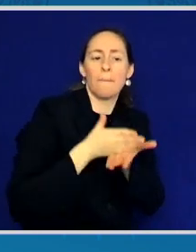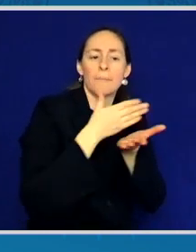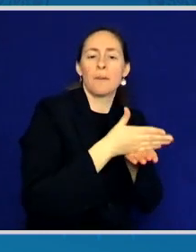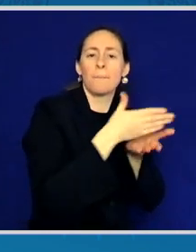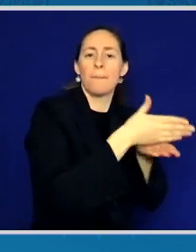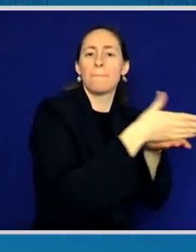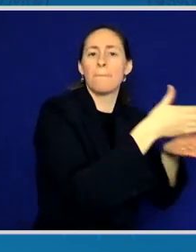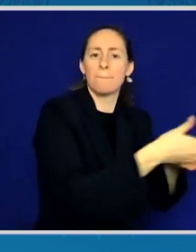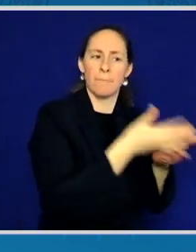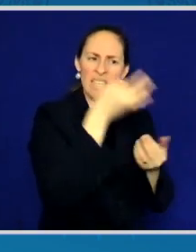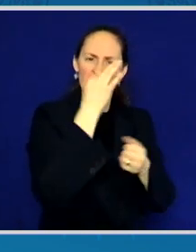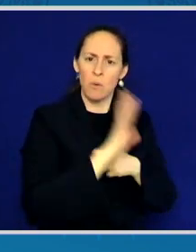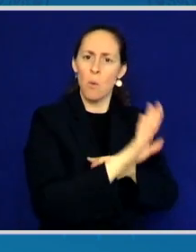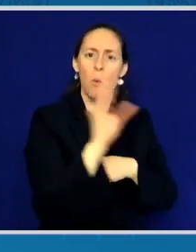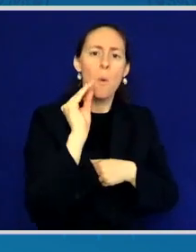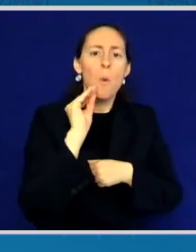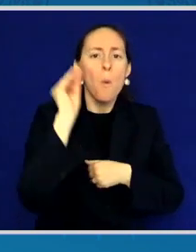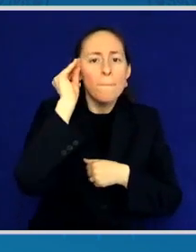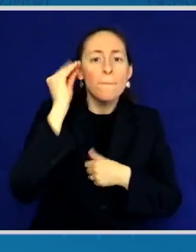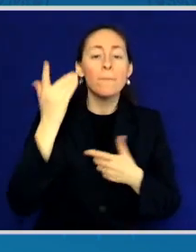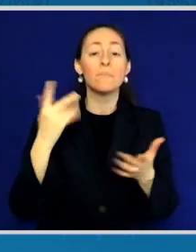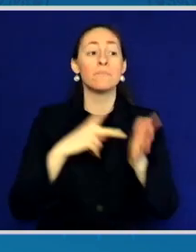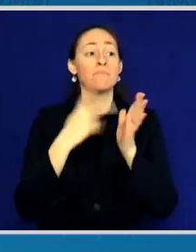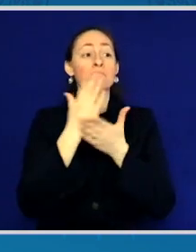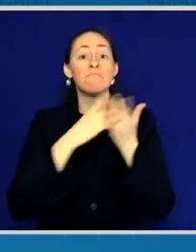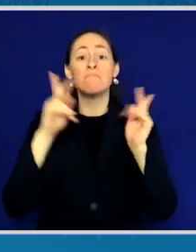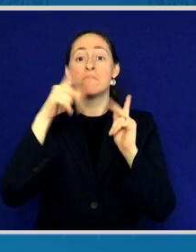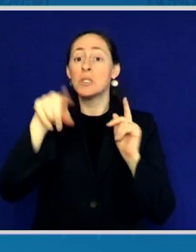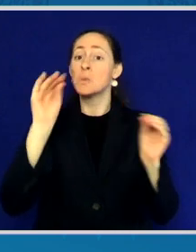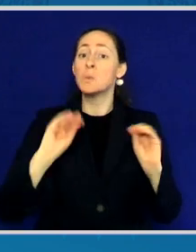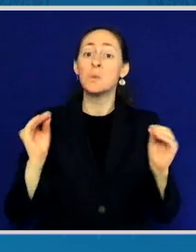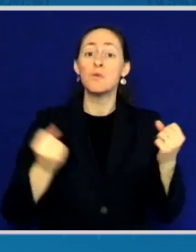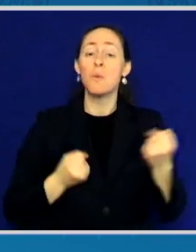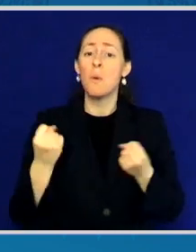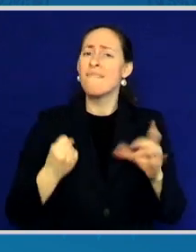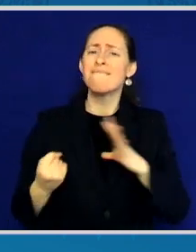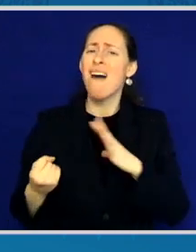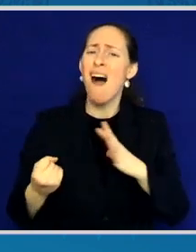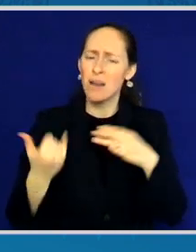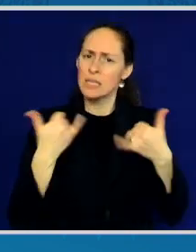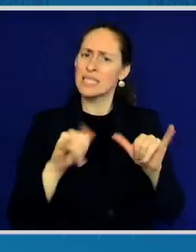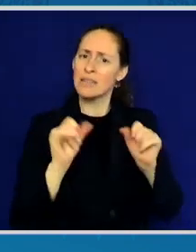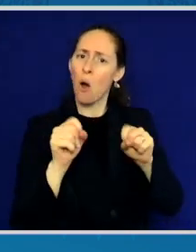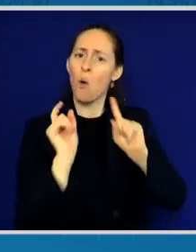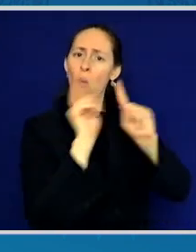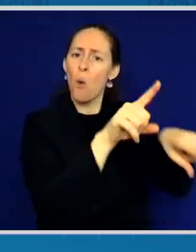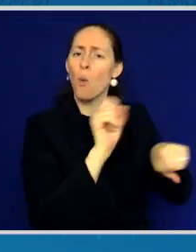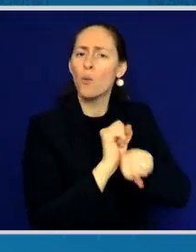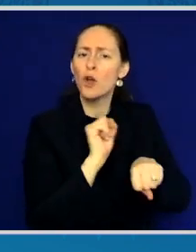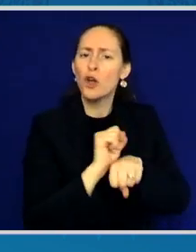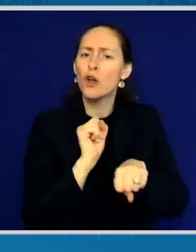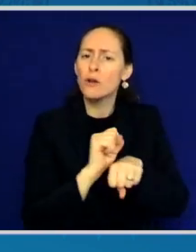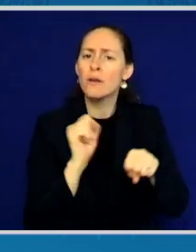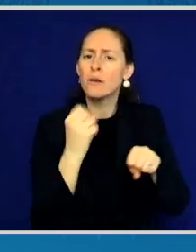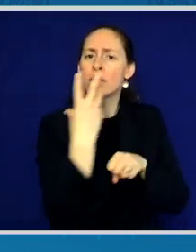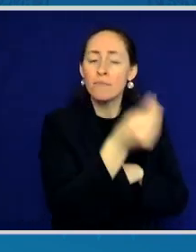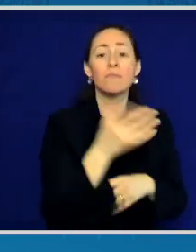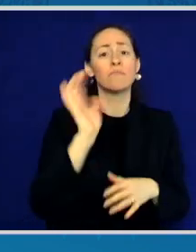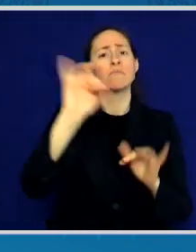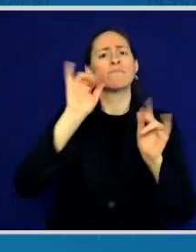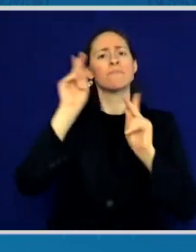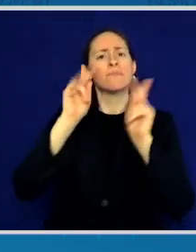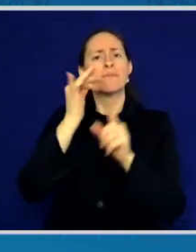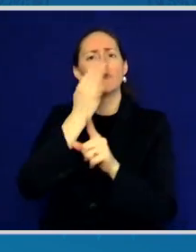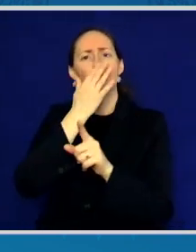people not to have a car and be able to get to work. So, Eddie, how does that all play for people of color in this community,